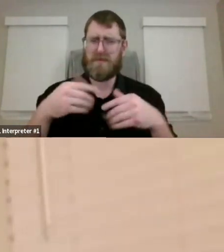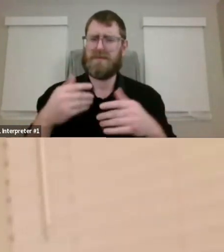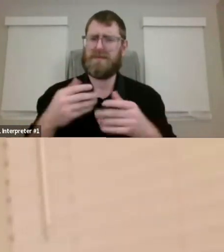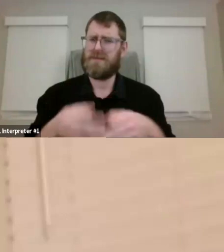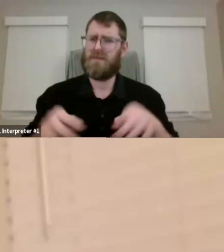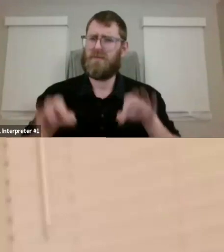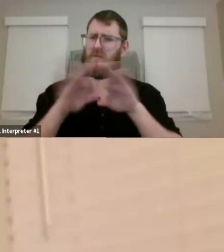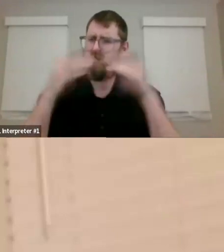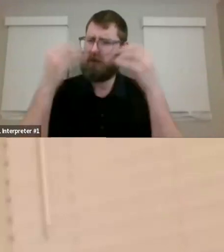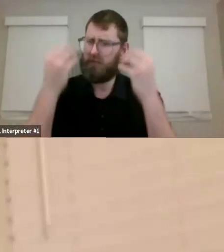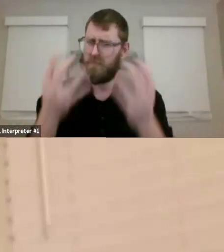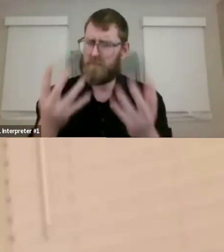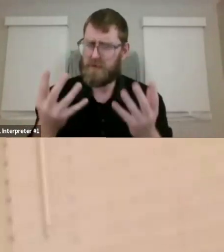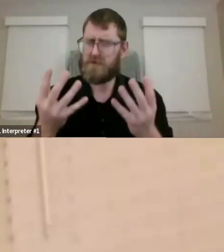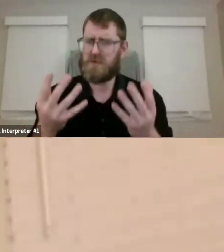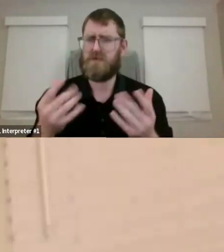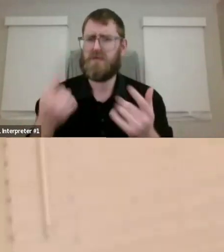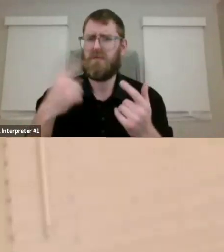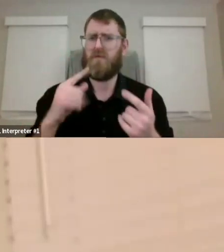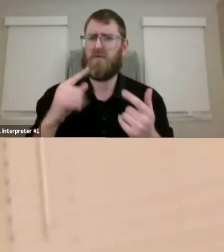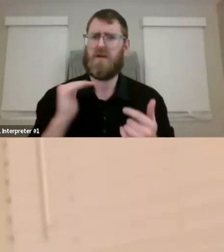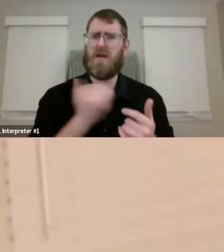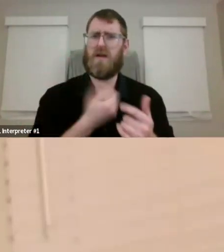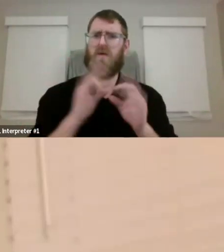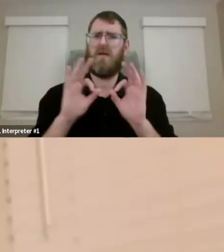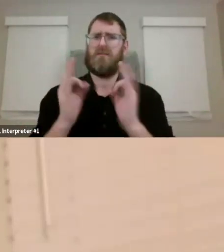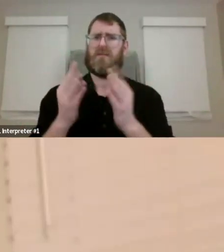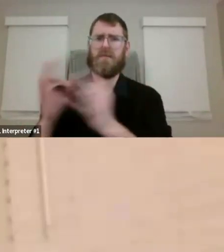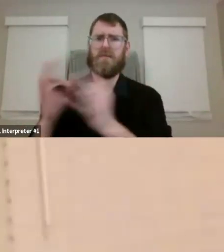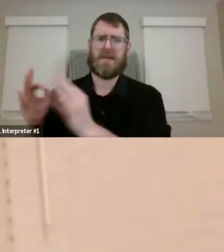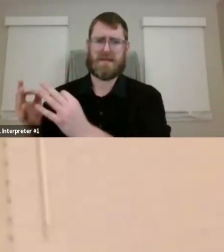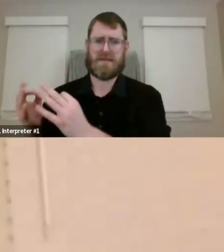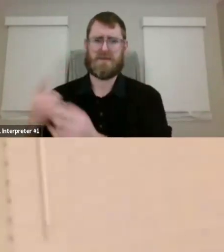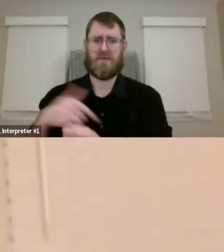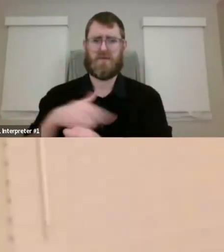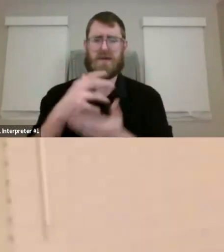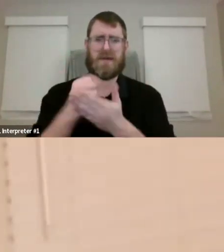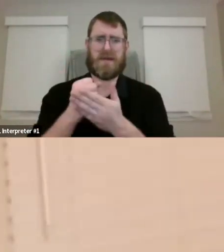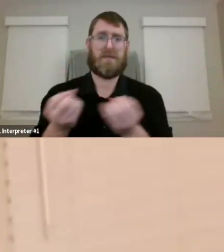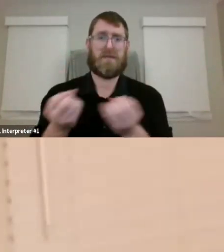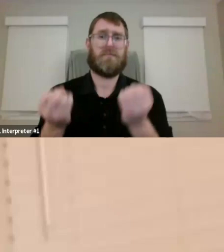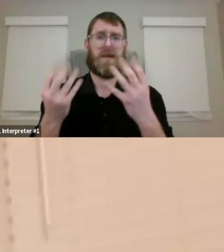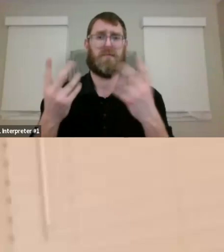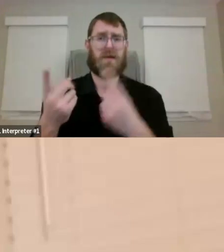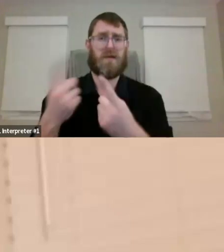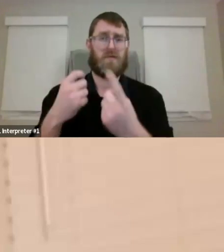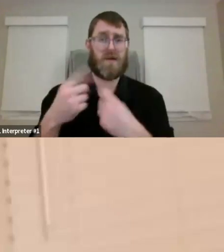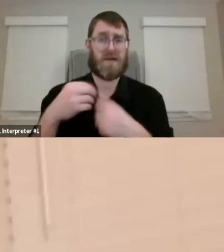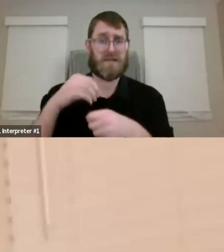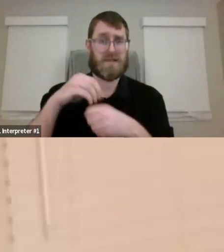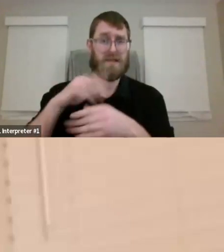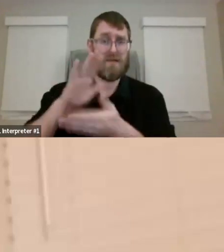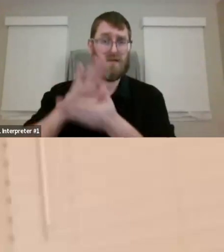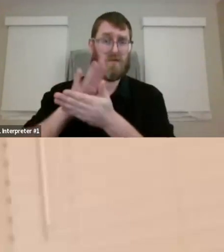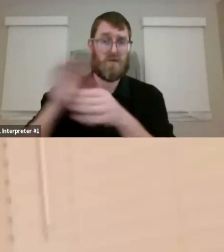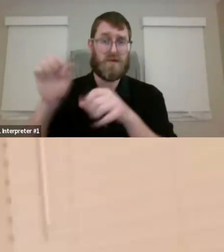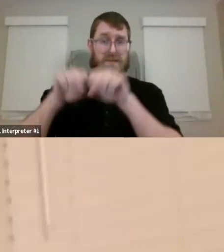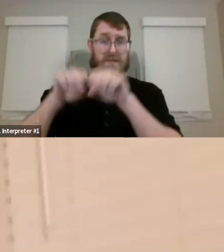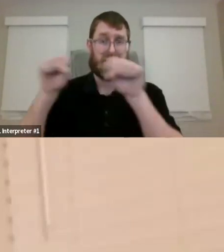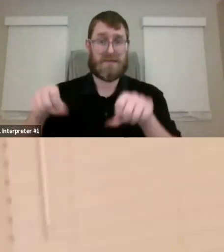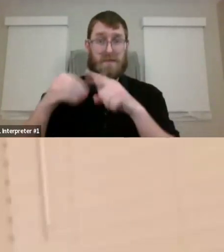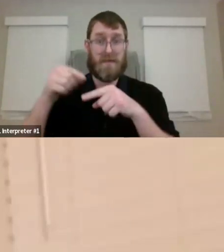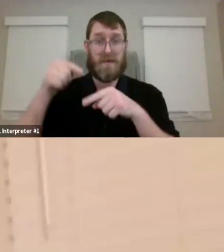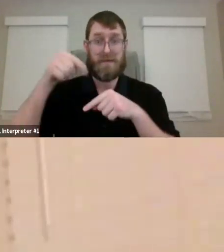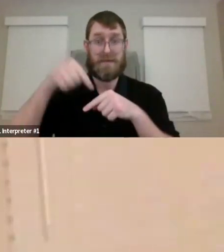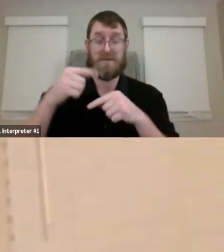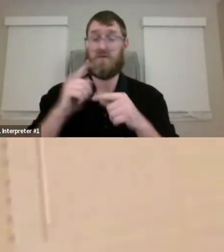important information for our families. We get many, many questions in the school system about this. So we really